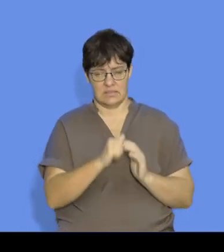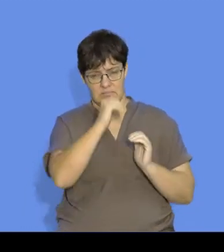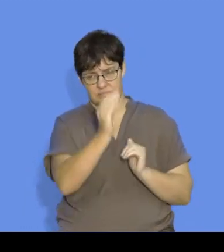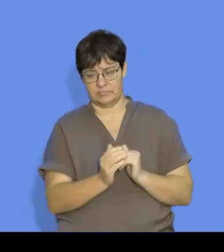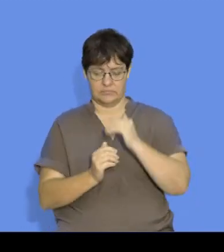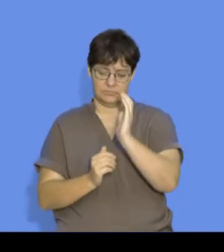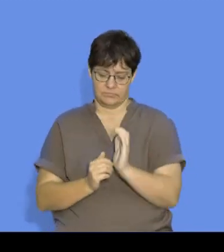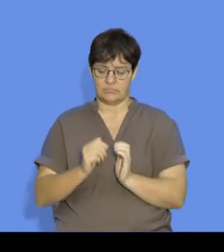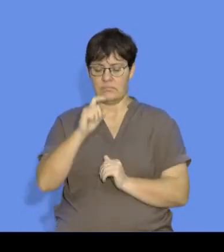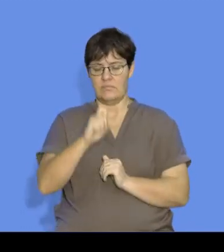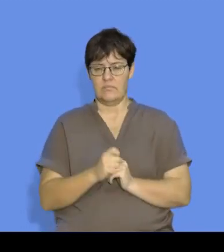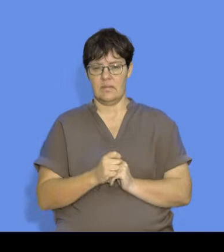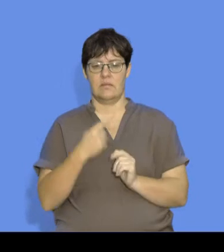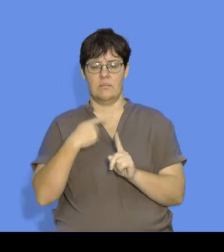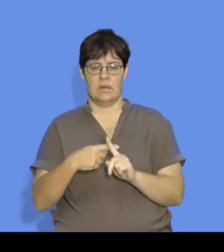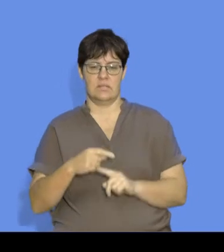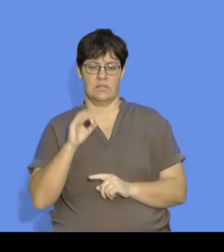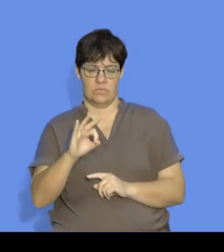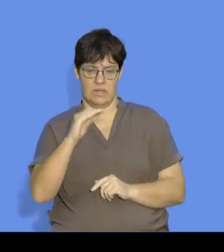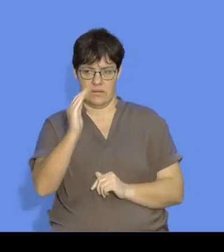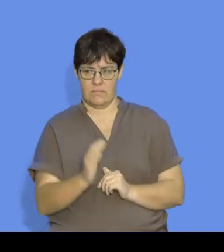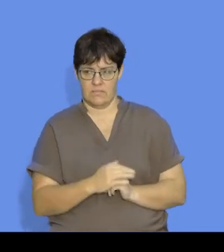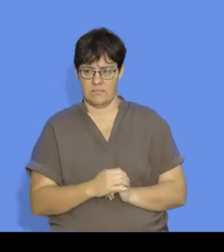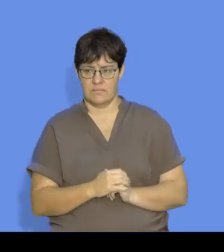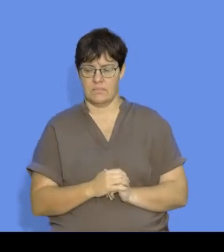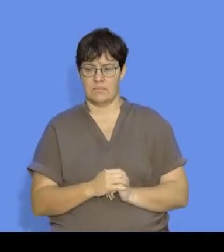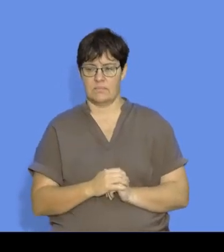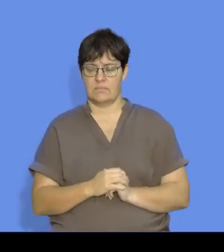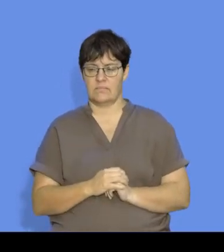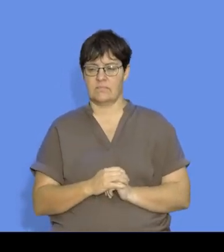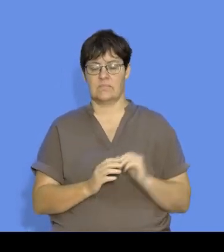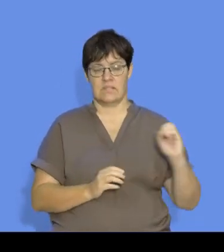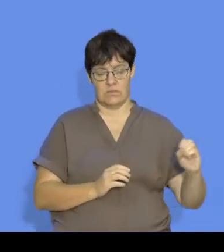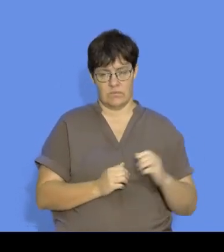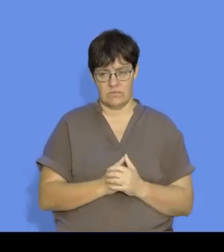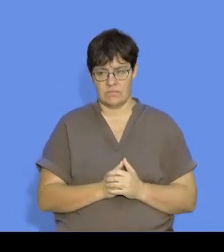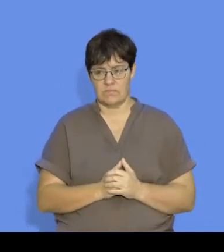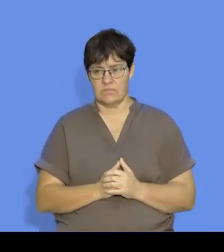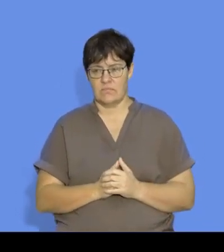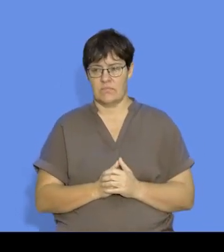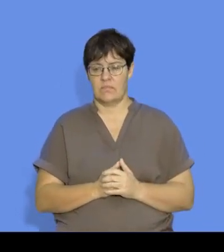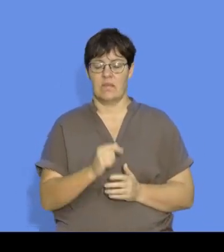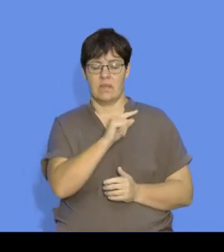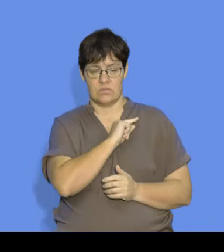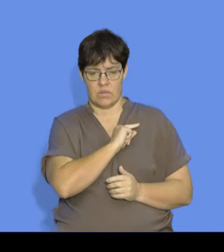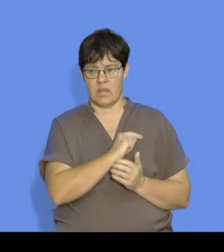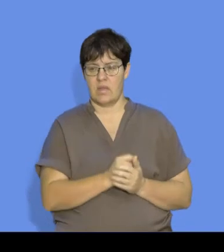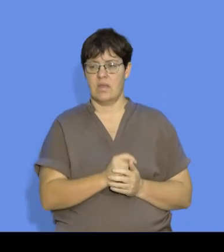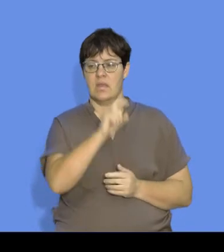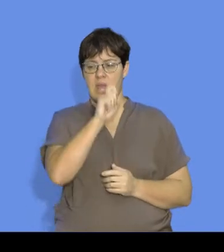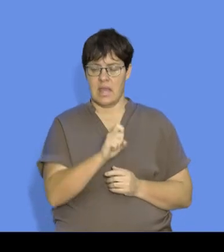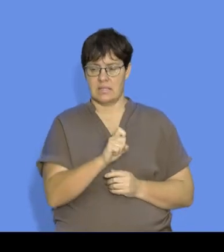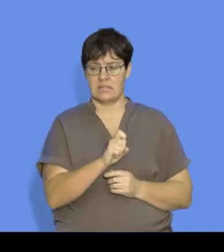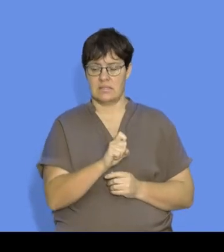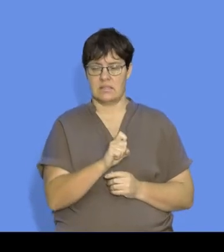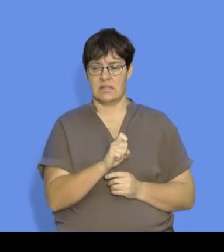minus 6 into x plus 3, right? And that will be 0 there. And